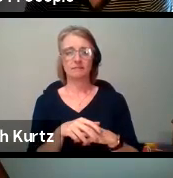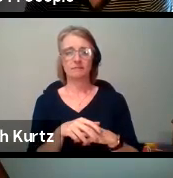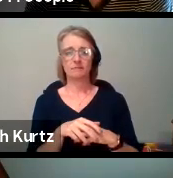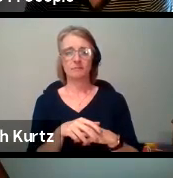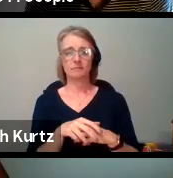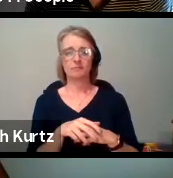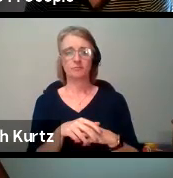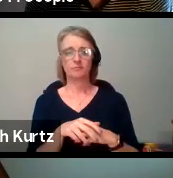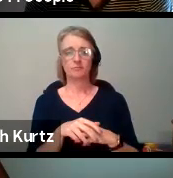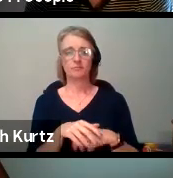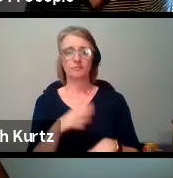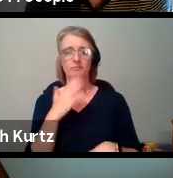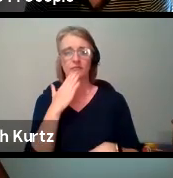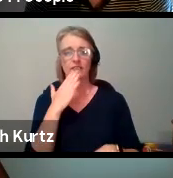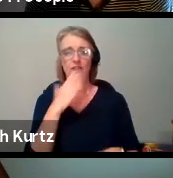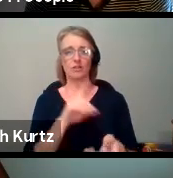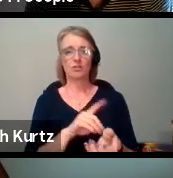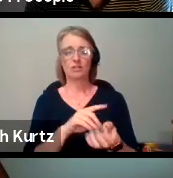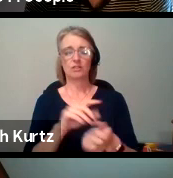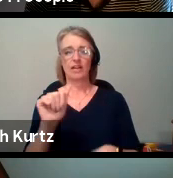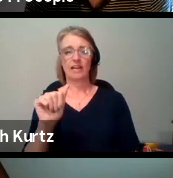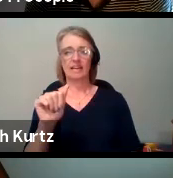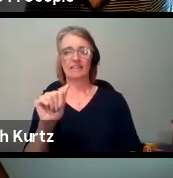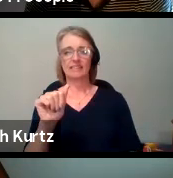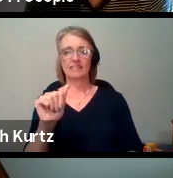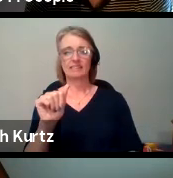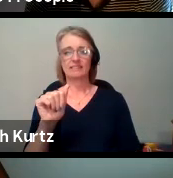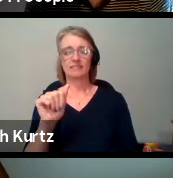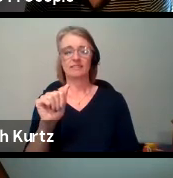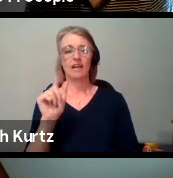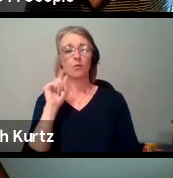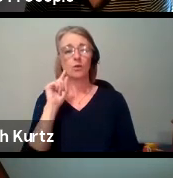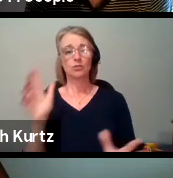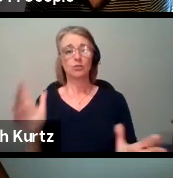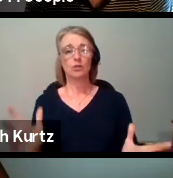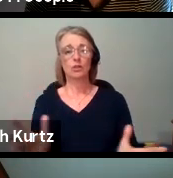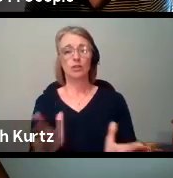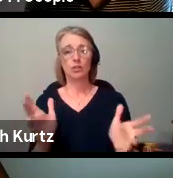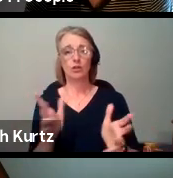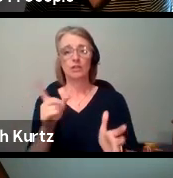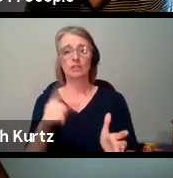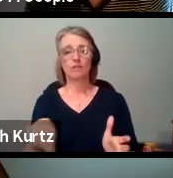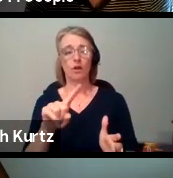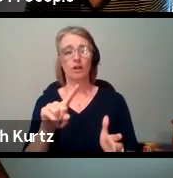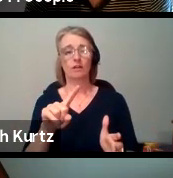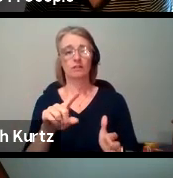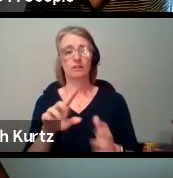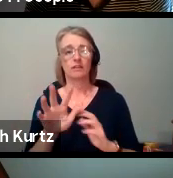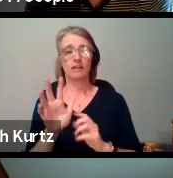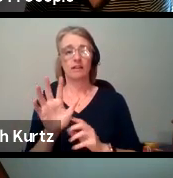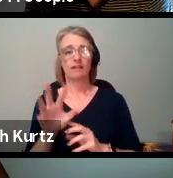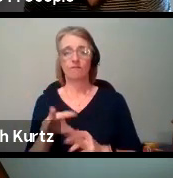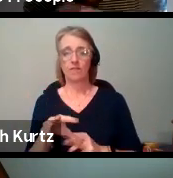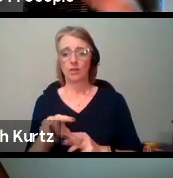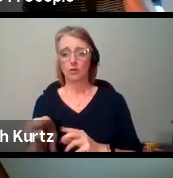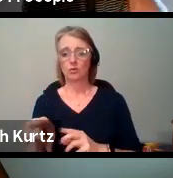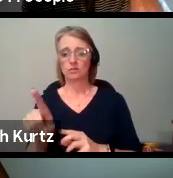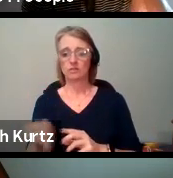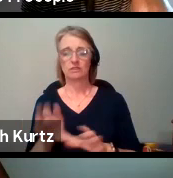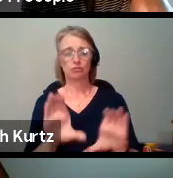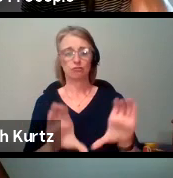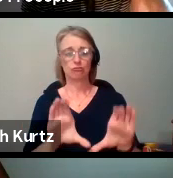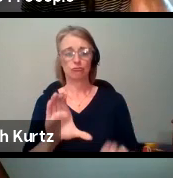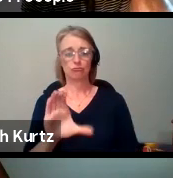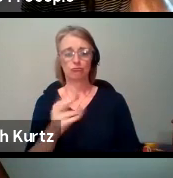Mm-hmm. Thank you, Dr. A. So I want to encourage everyone to, the videos have been provided in the chat. So if you